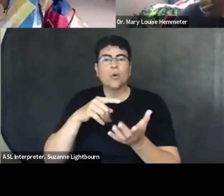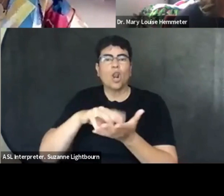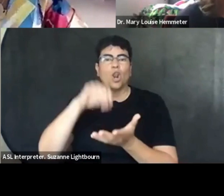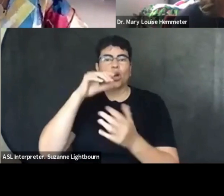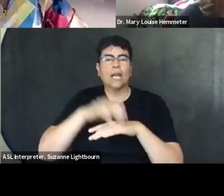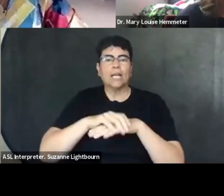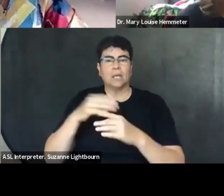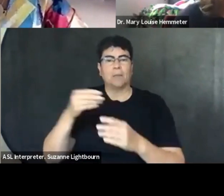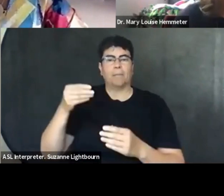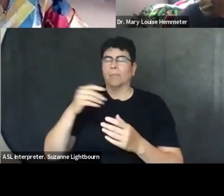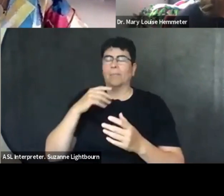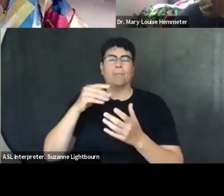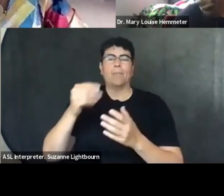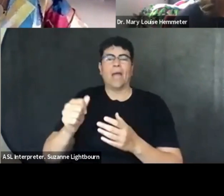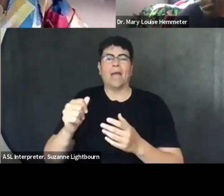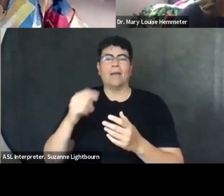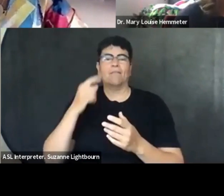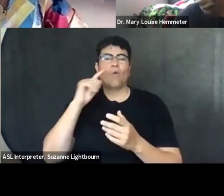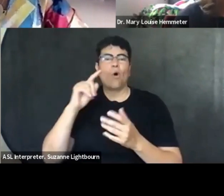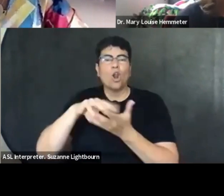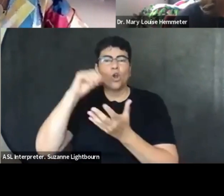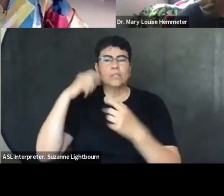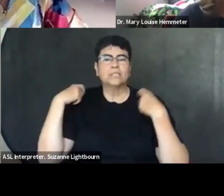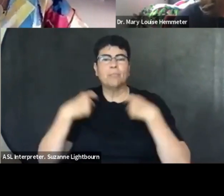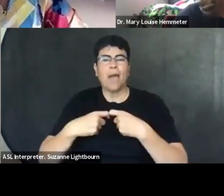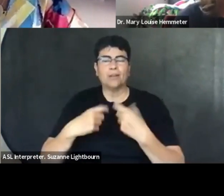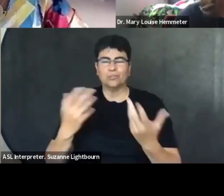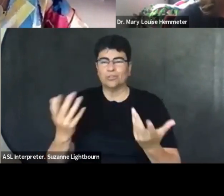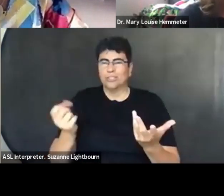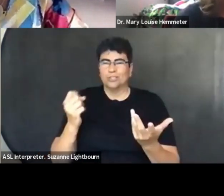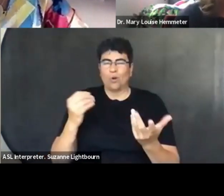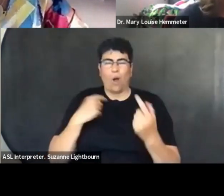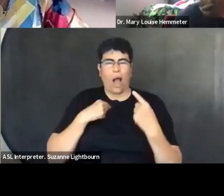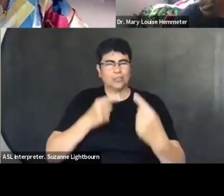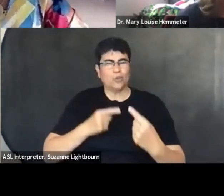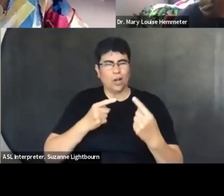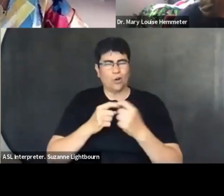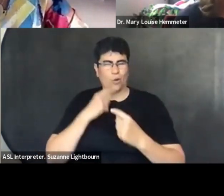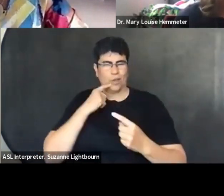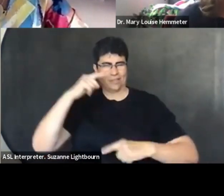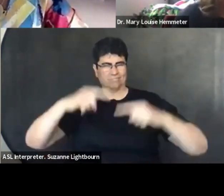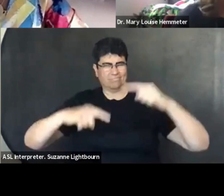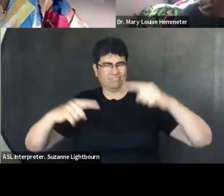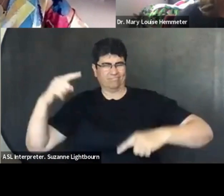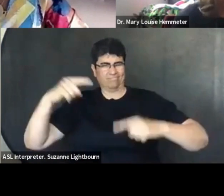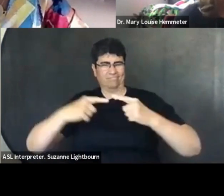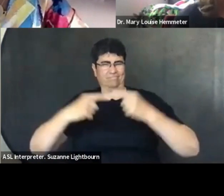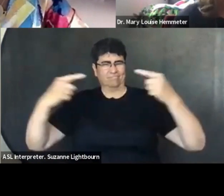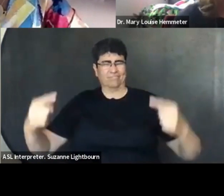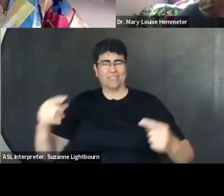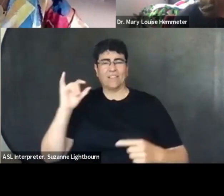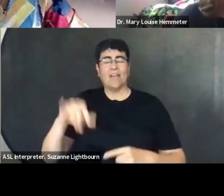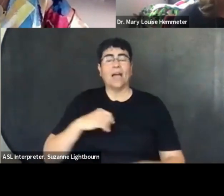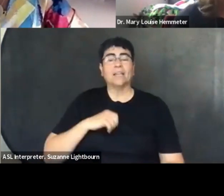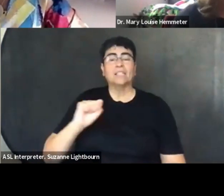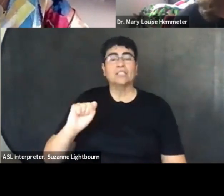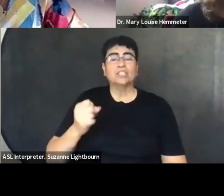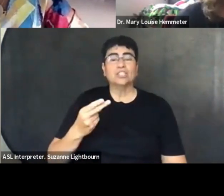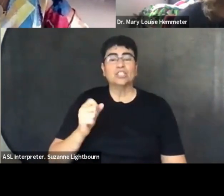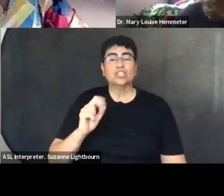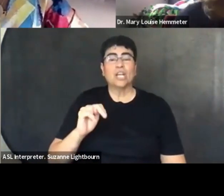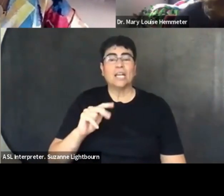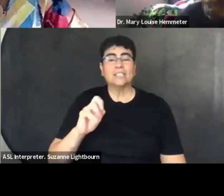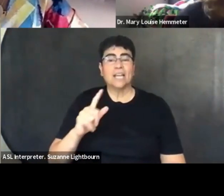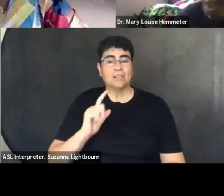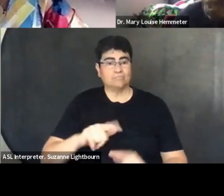do that. And I think I struggle with the sort of the inconsistencies in all of that. Chantel, I'm going to give this one back to you